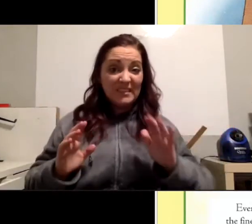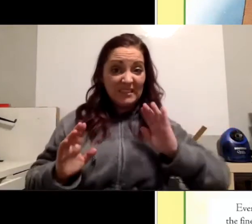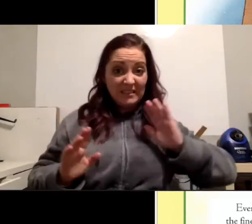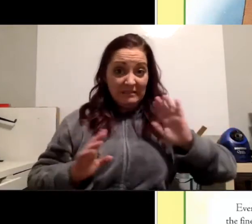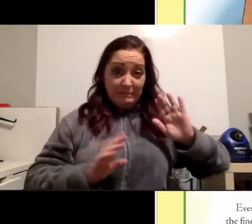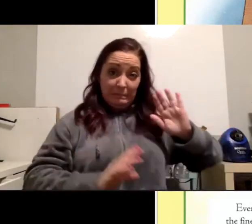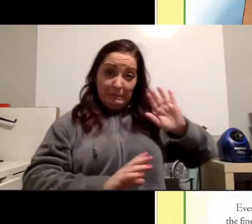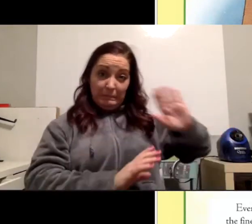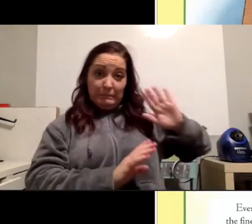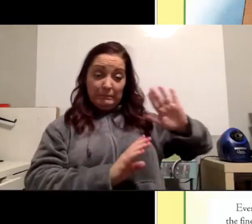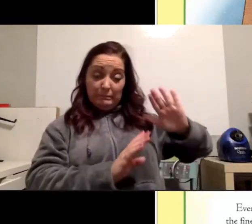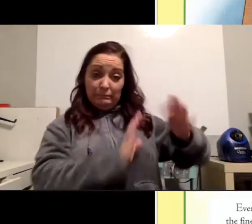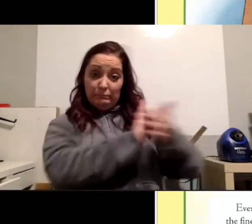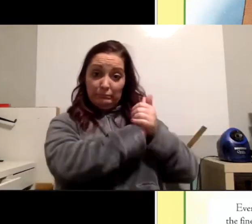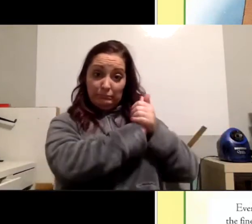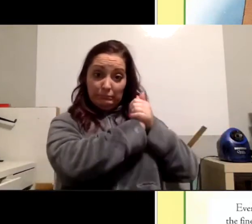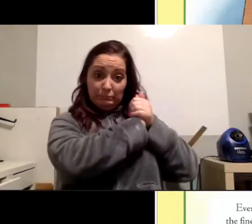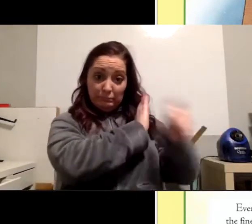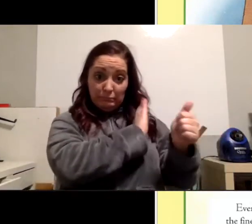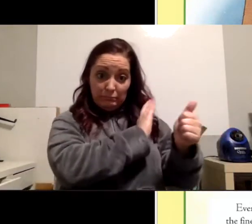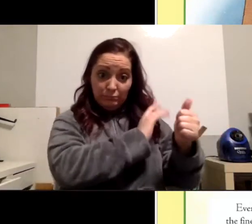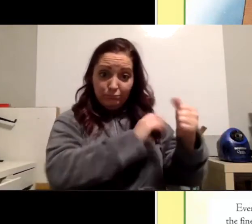Under his brush,